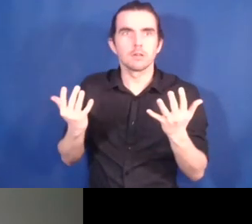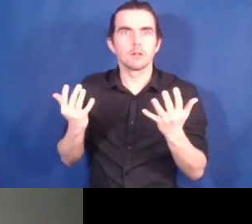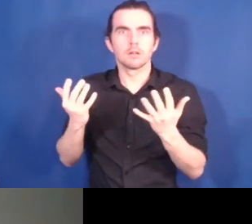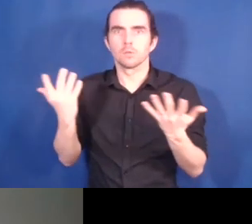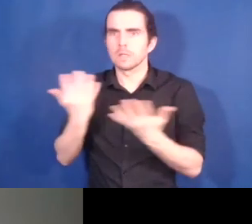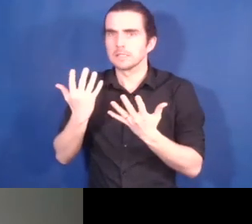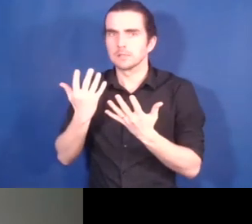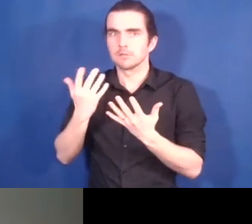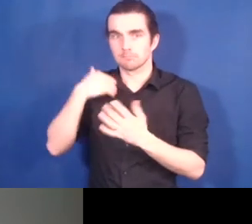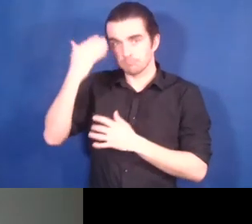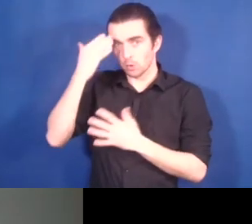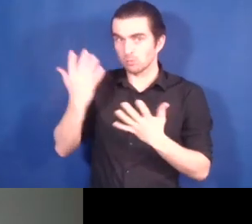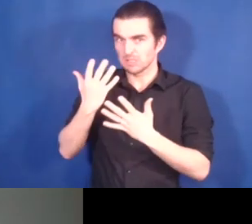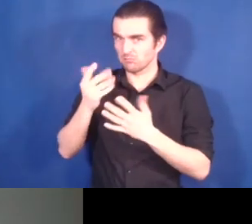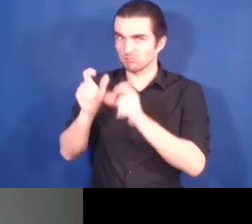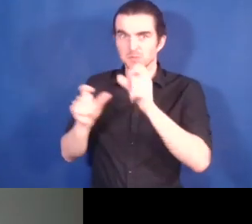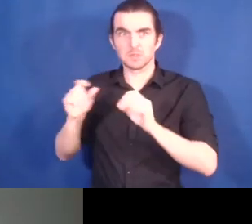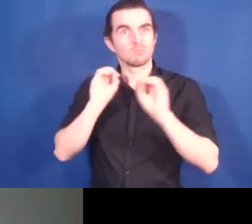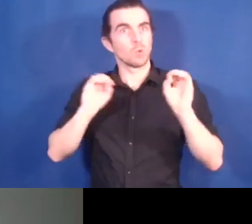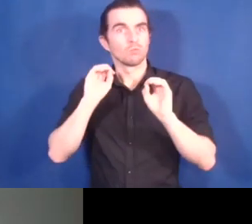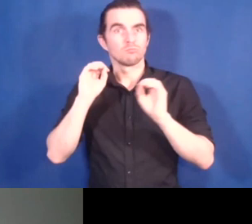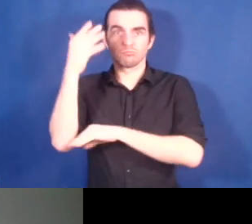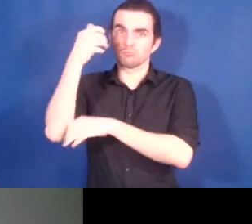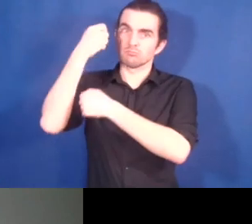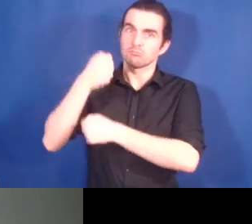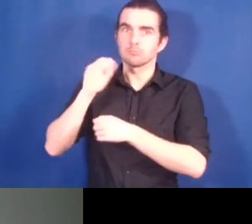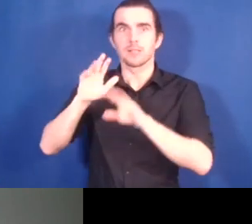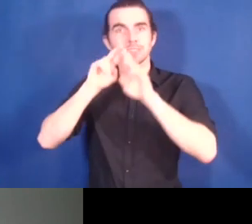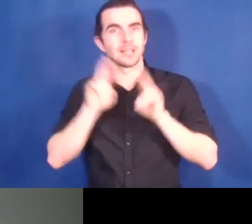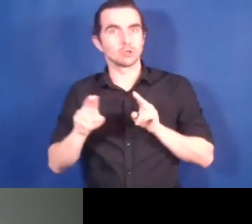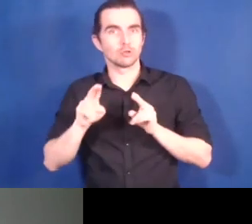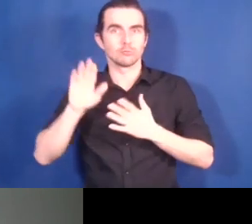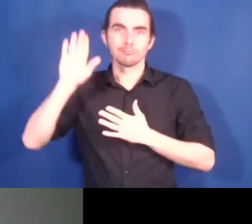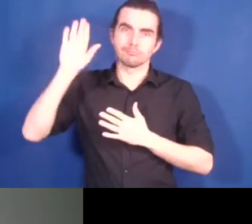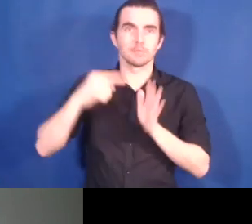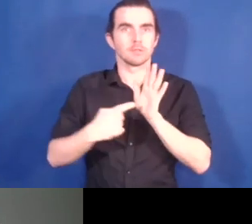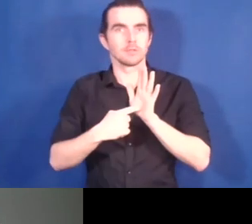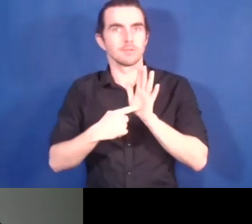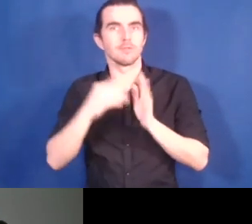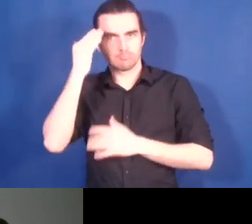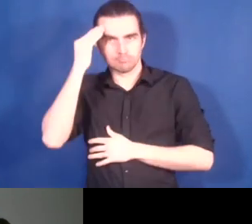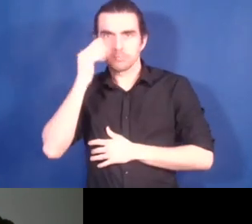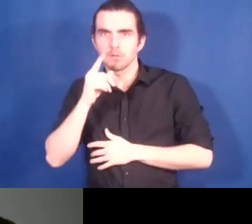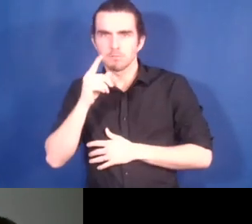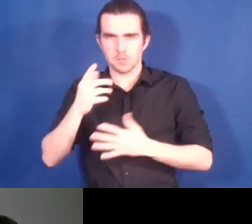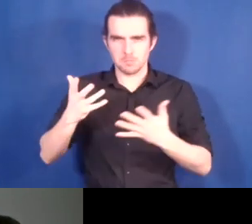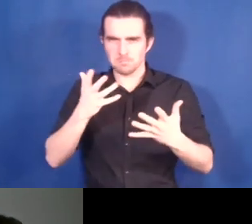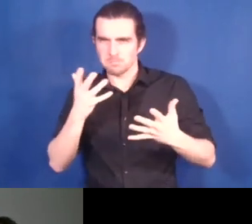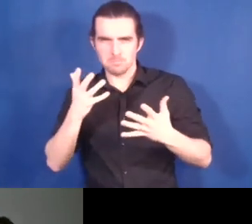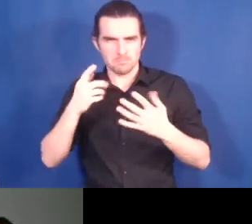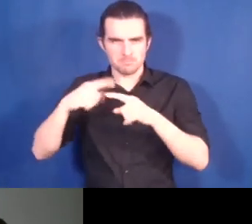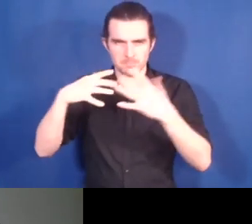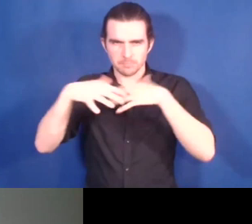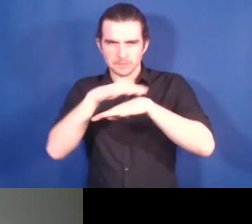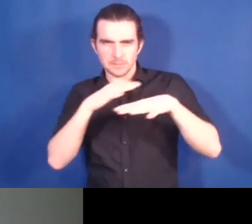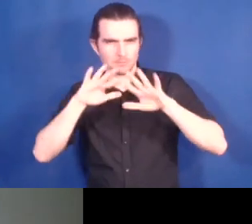Thanks, Jeff. And I think we spoke to mixed movements a little bit this morning with Madeline Garlick, who is one of our world experts on that.